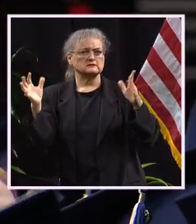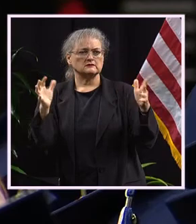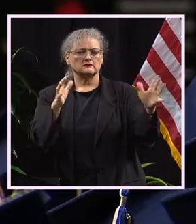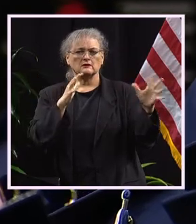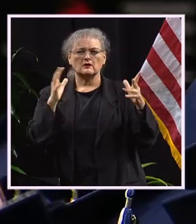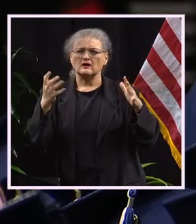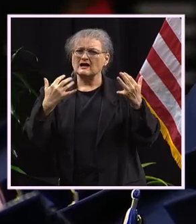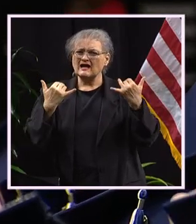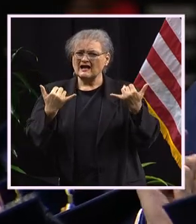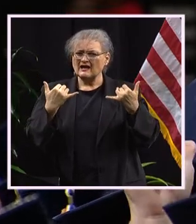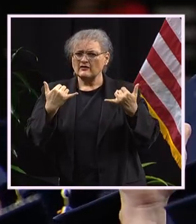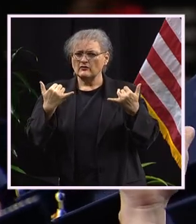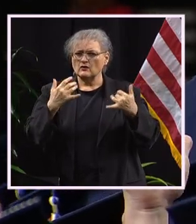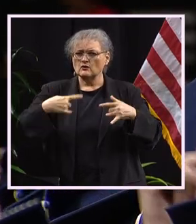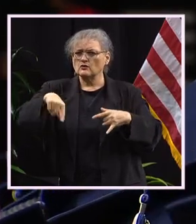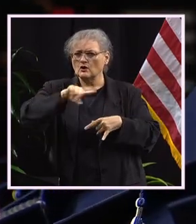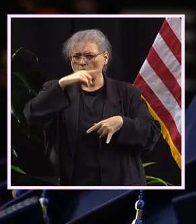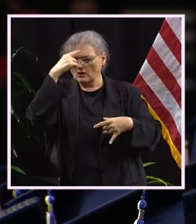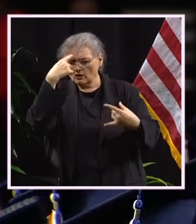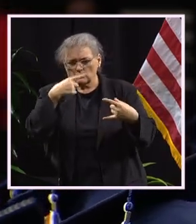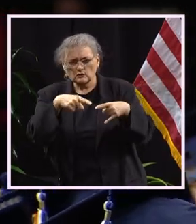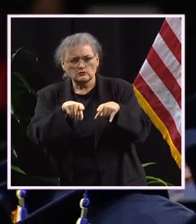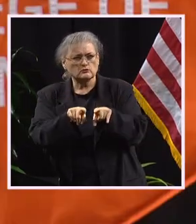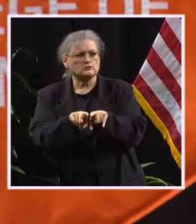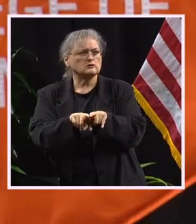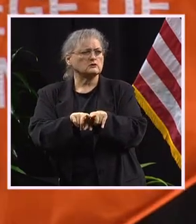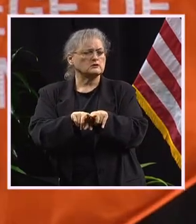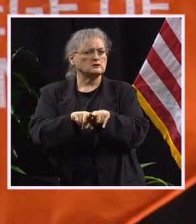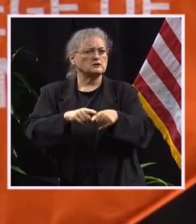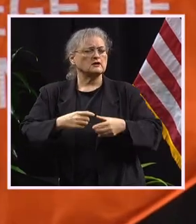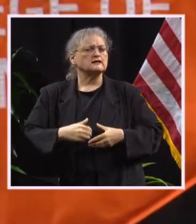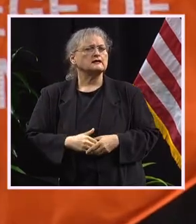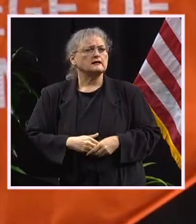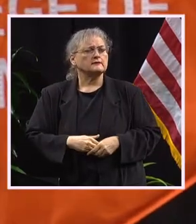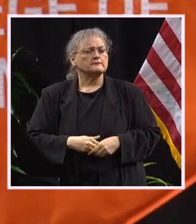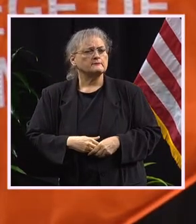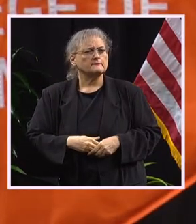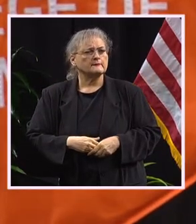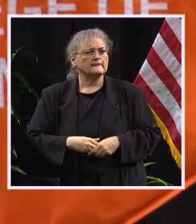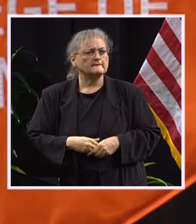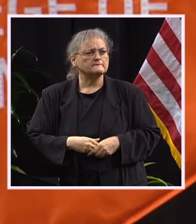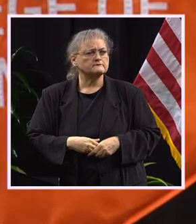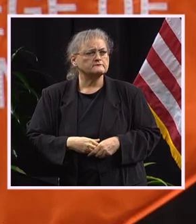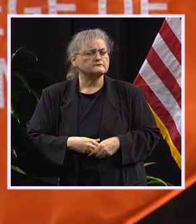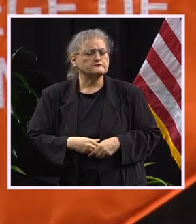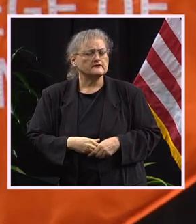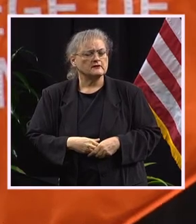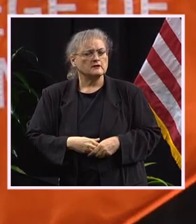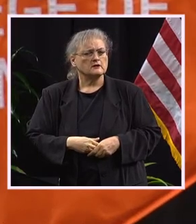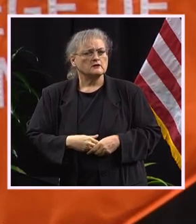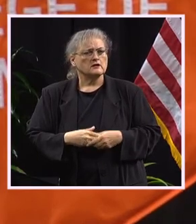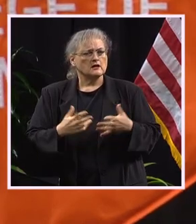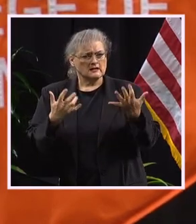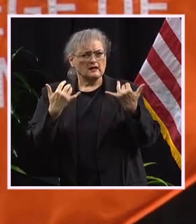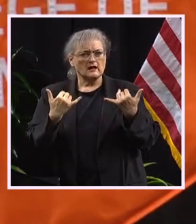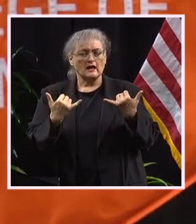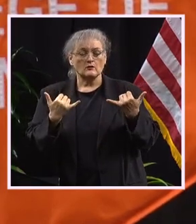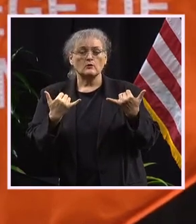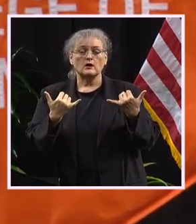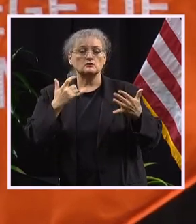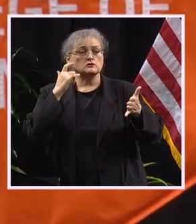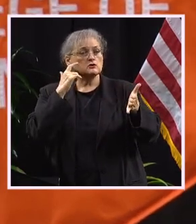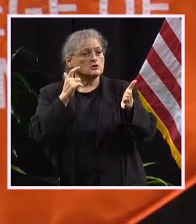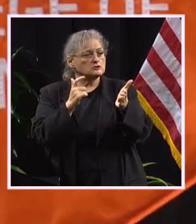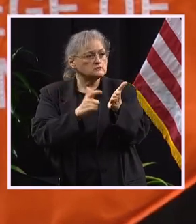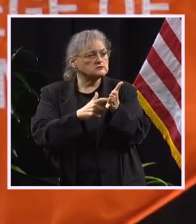Now, I think y'all will agree, we have some of the greatest music in the world here at UTSA and at our graduation. So I'd like to give a shout out to